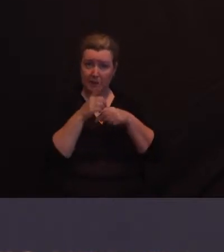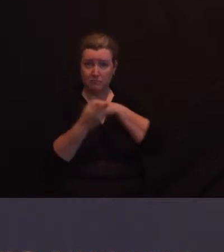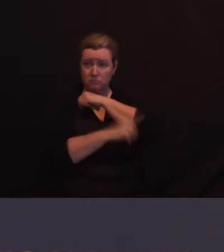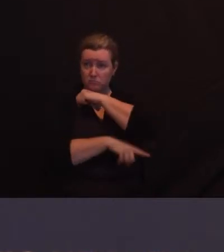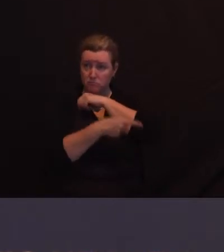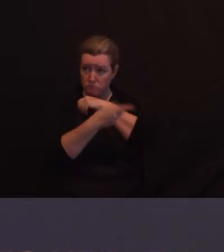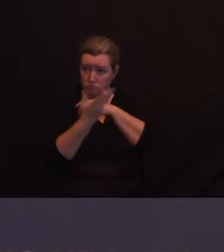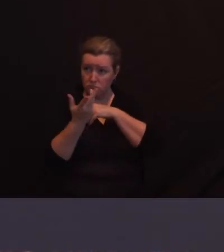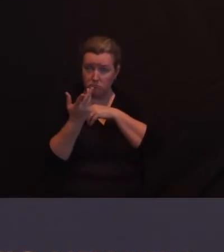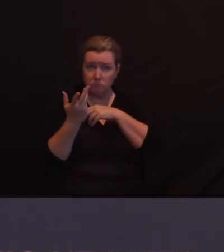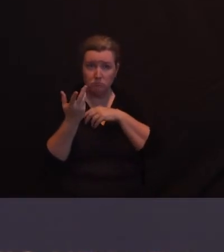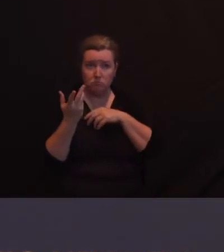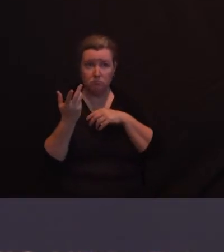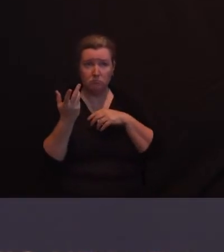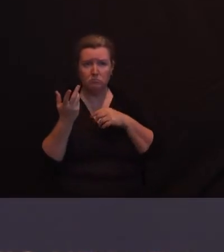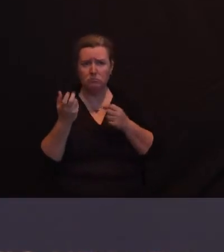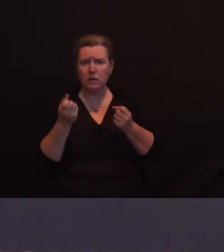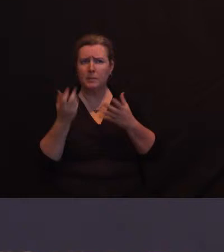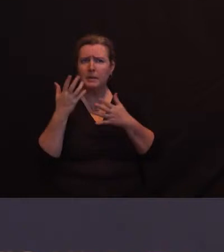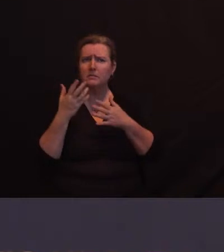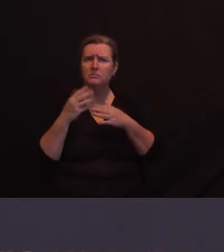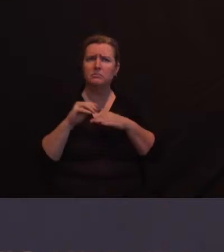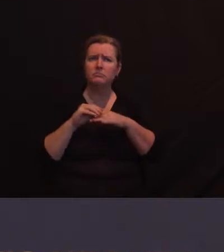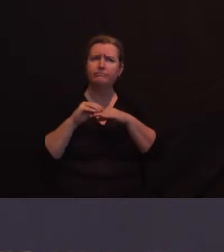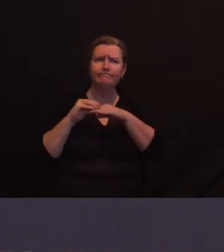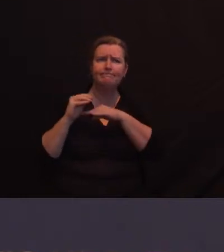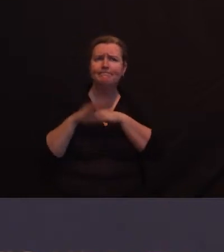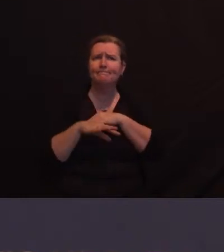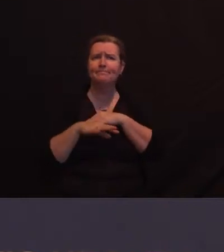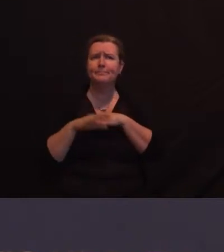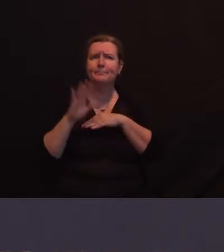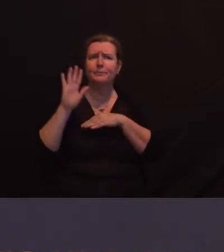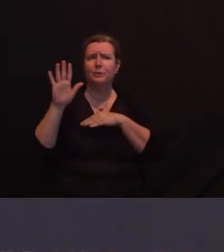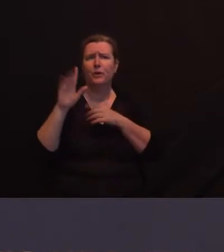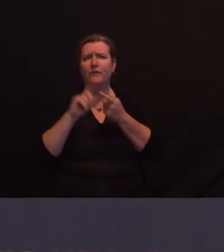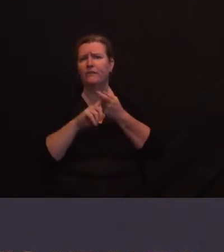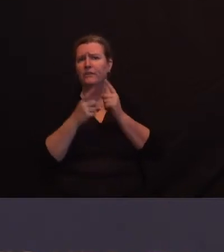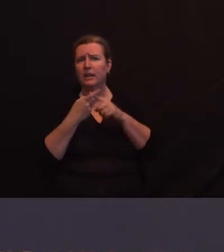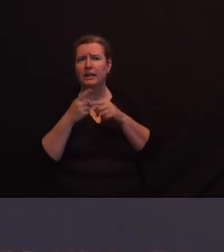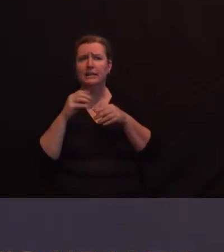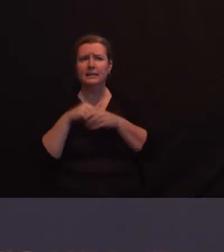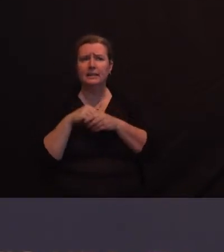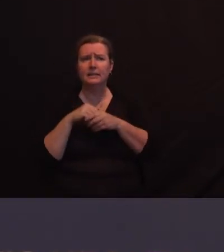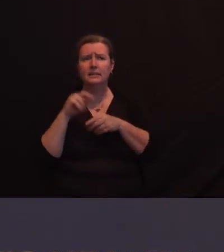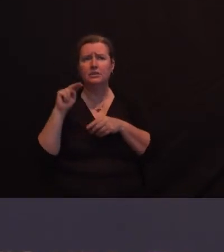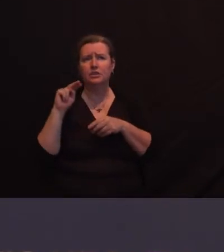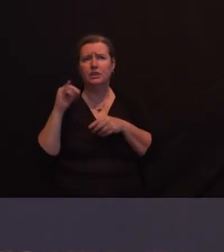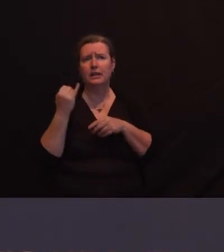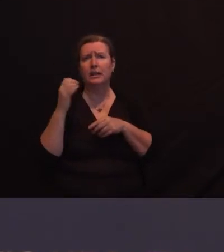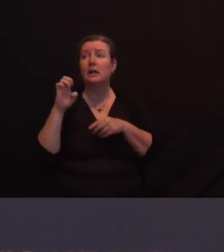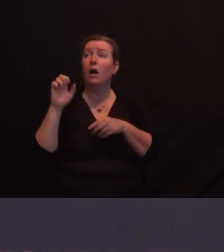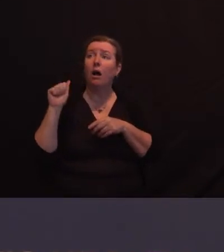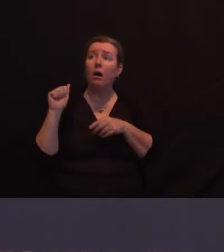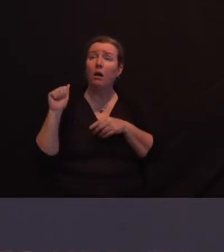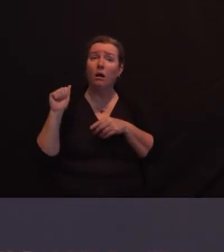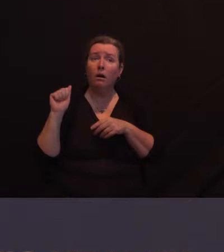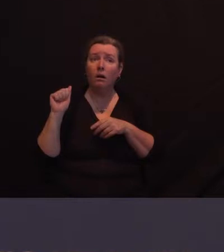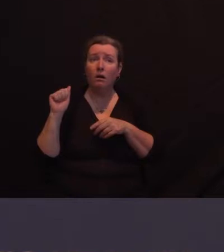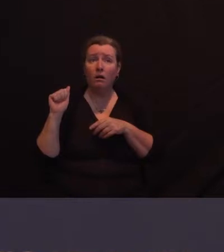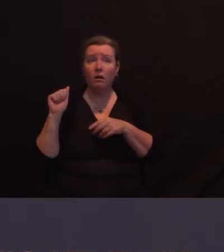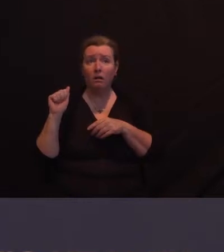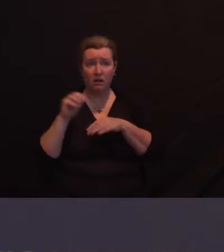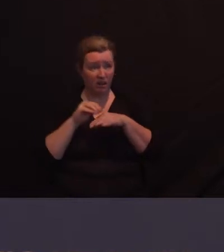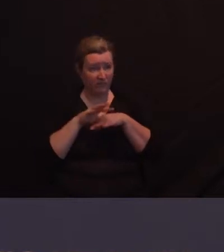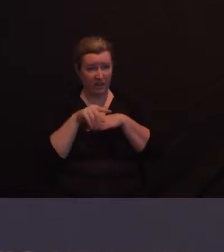how much influence did your allies in the NJEA have on this particular mandate for teachers? Is the reason it was